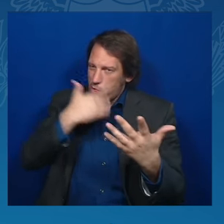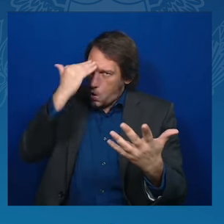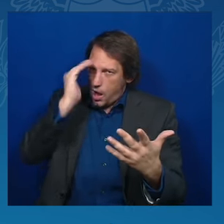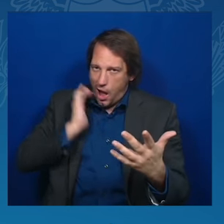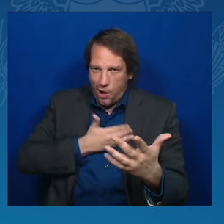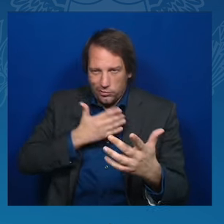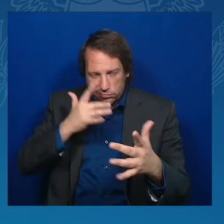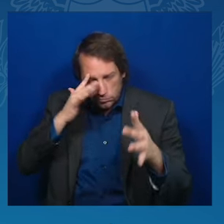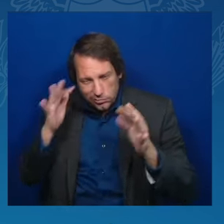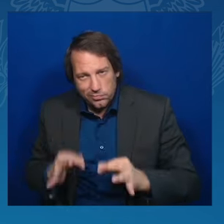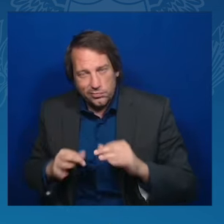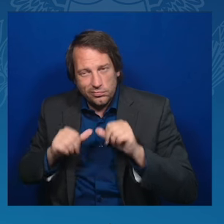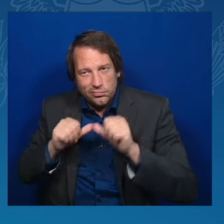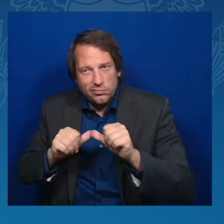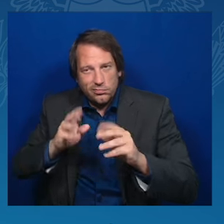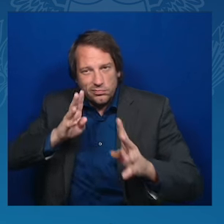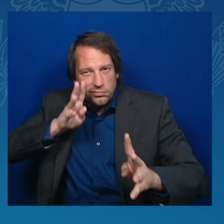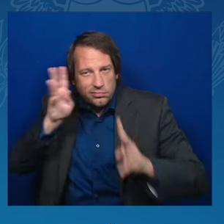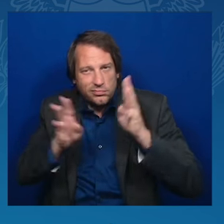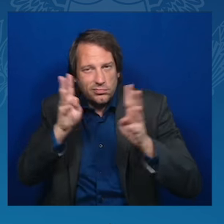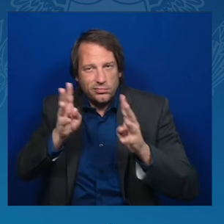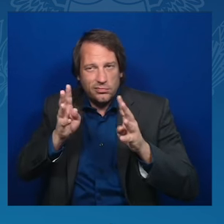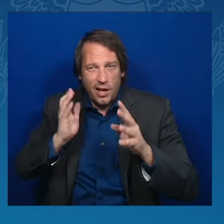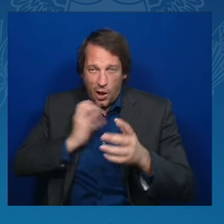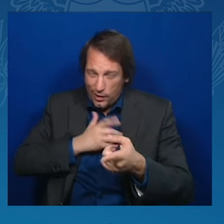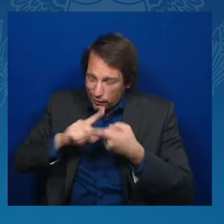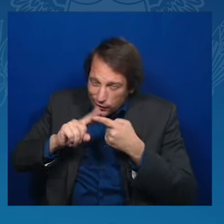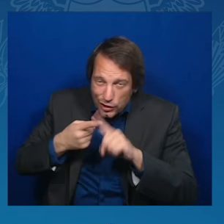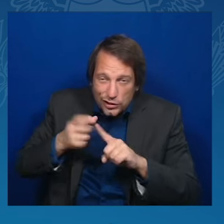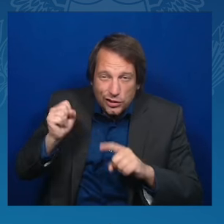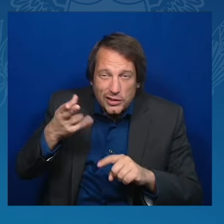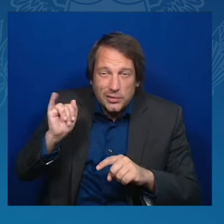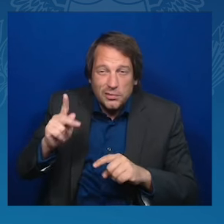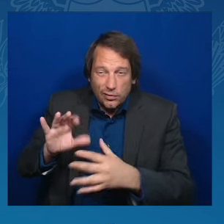and cooperation will one day allow us to walk together.